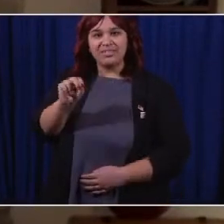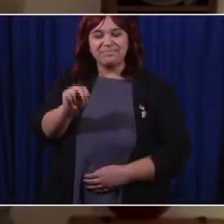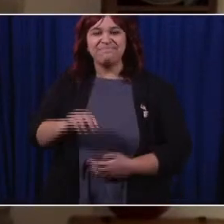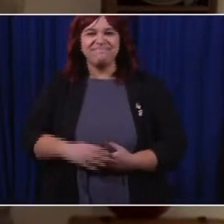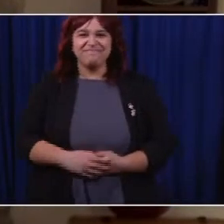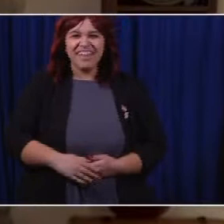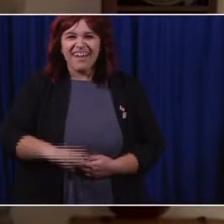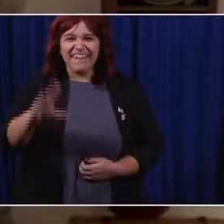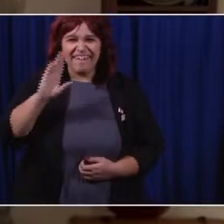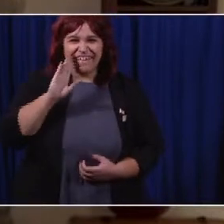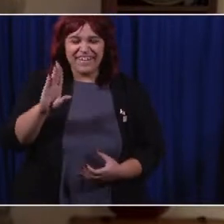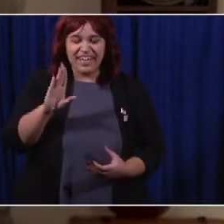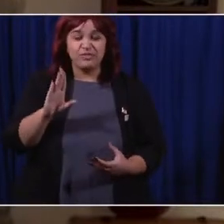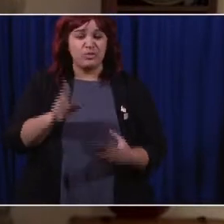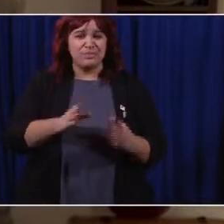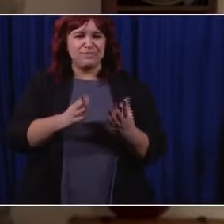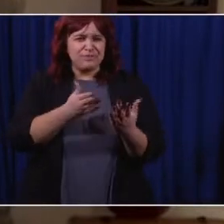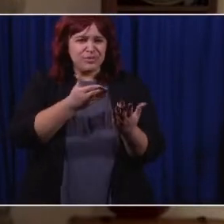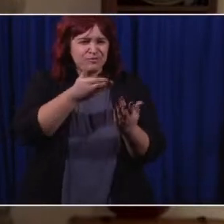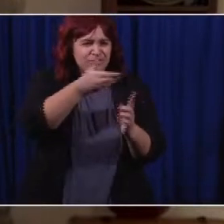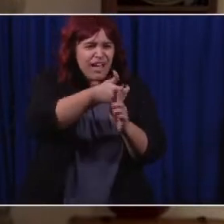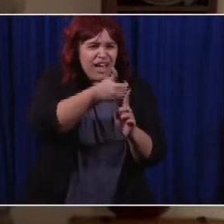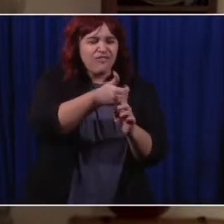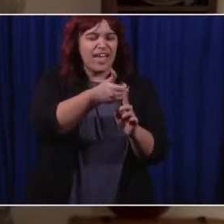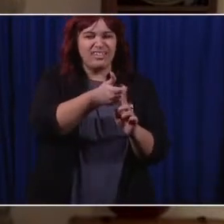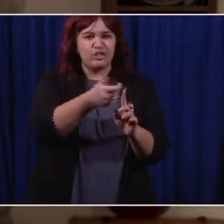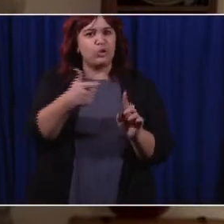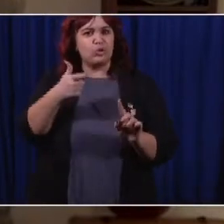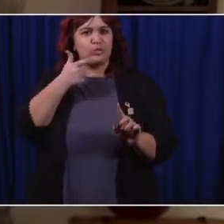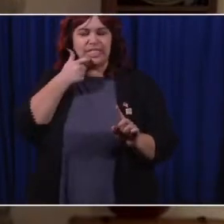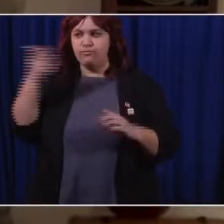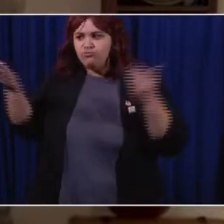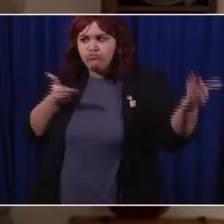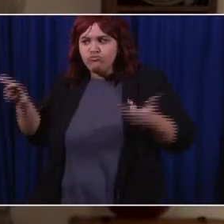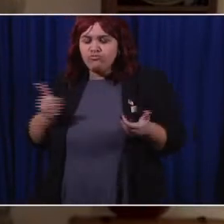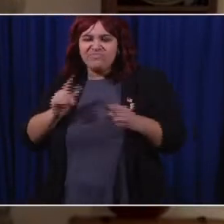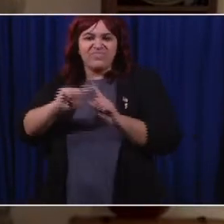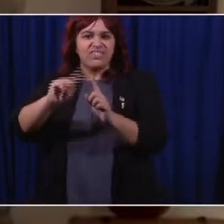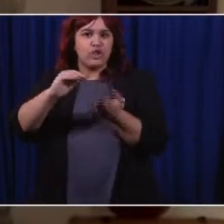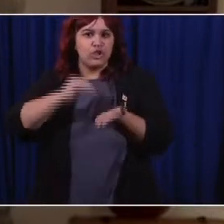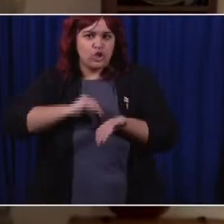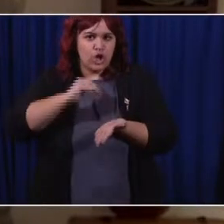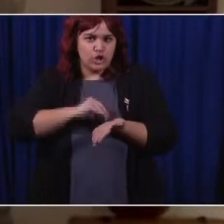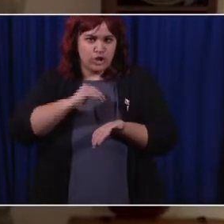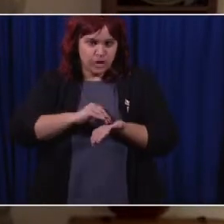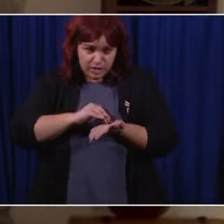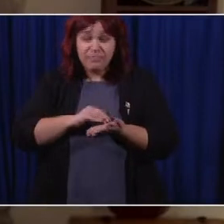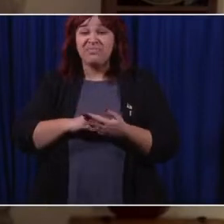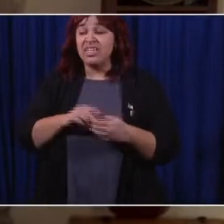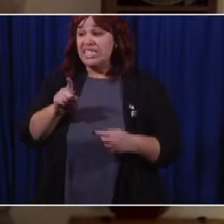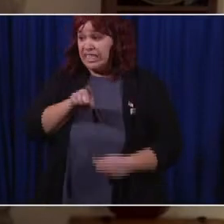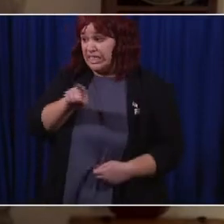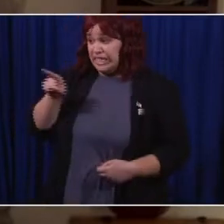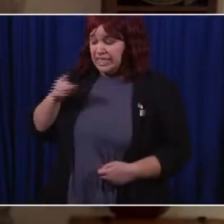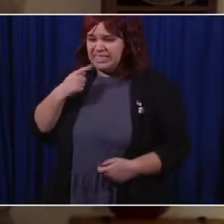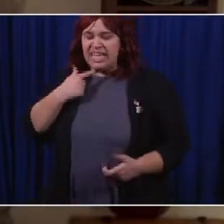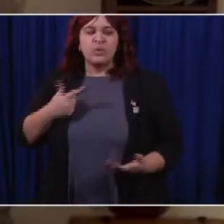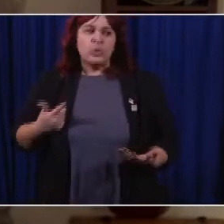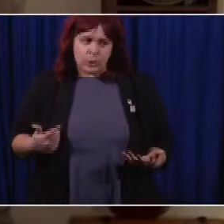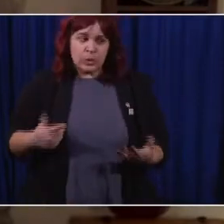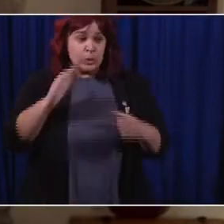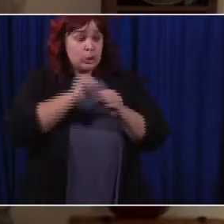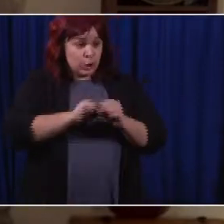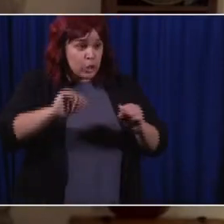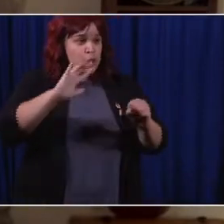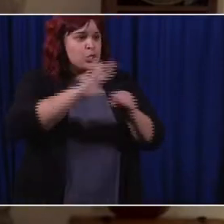some medical professionals you've had on recently have told us that we're not at the end of our fight against COVID, but we're